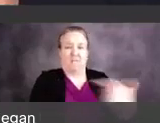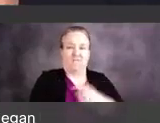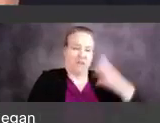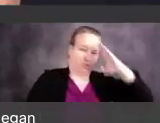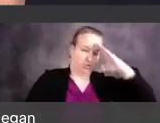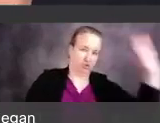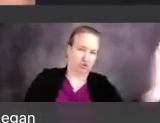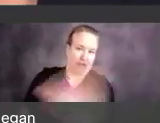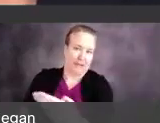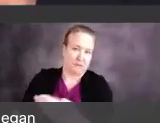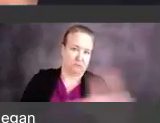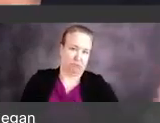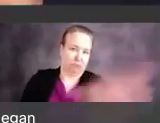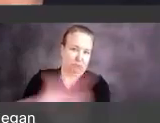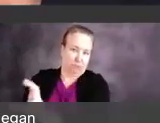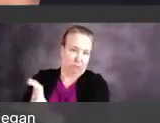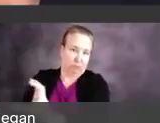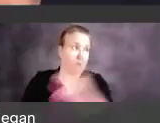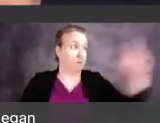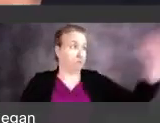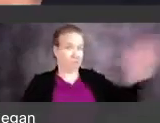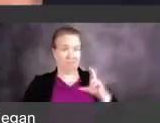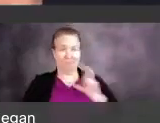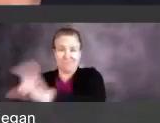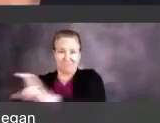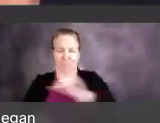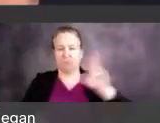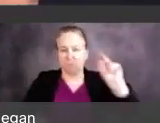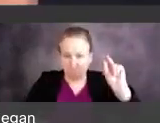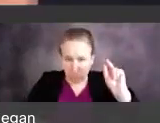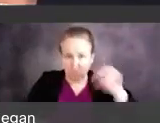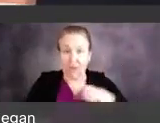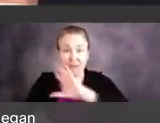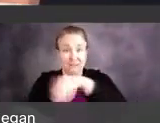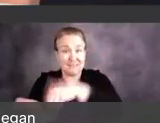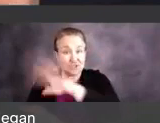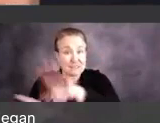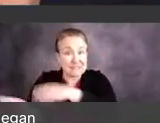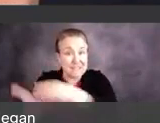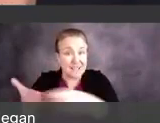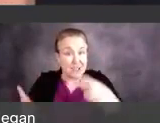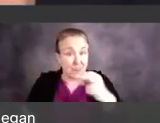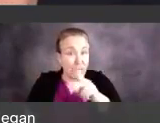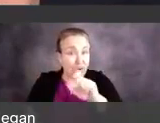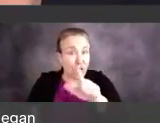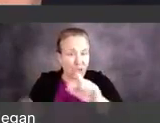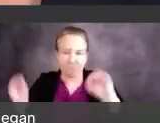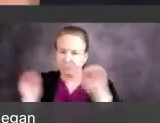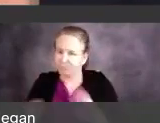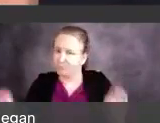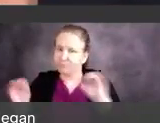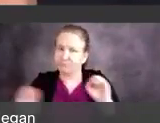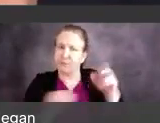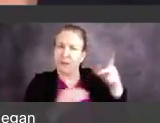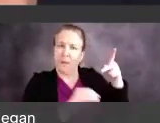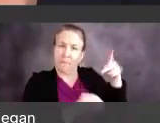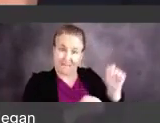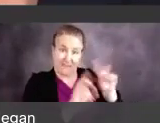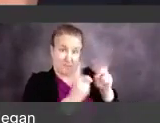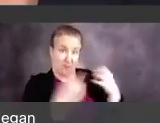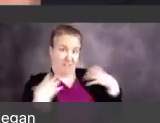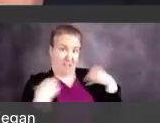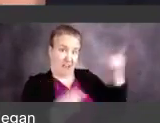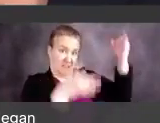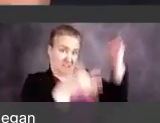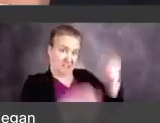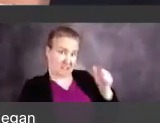to them. There's no centralized scheduling portal. That was a decision of the Pennsylvania Department of Health, not the